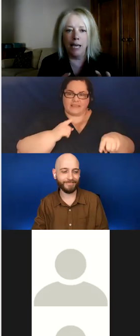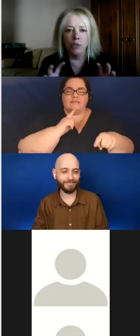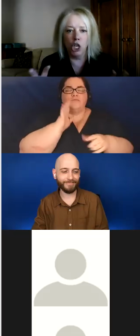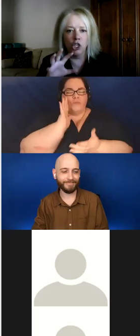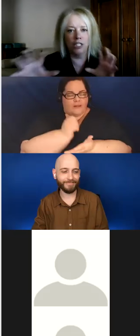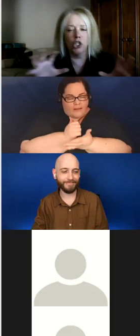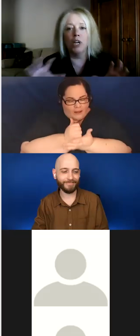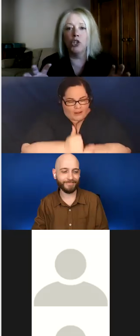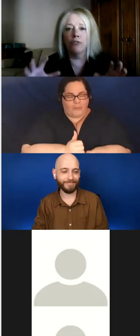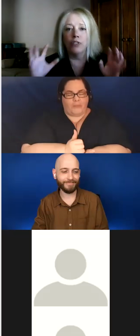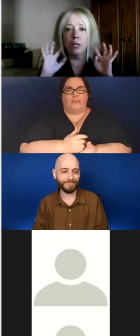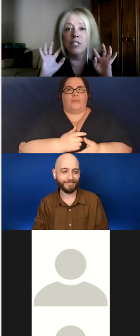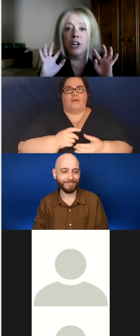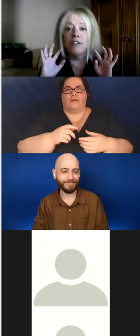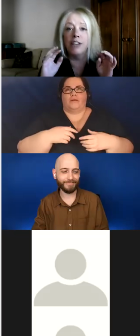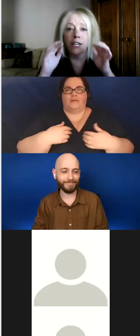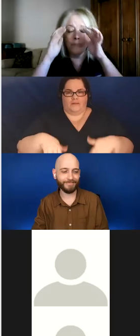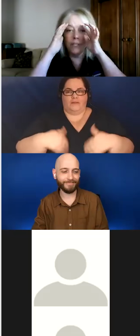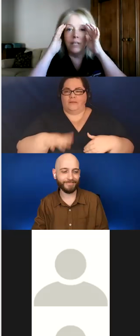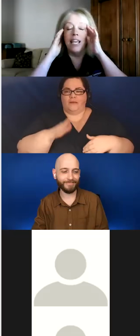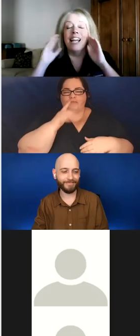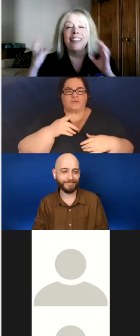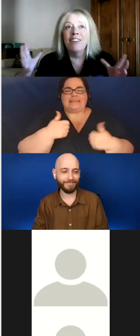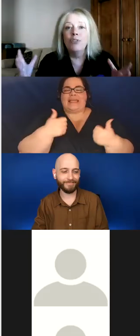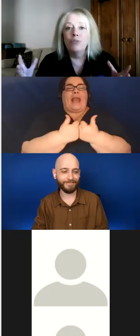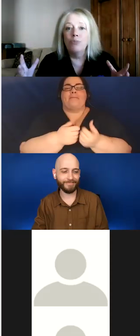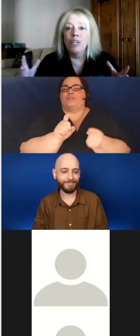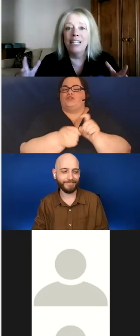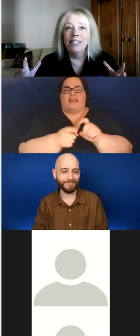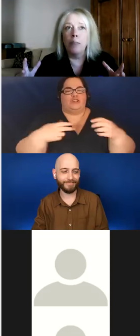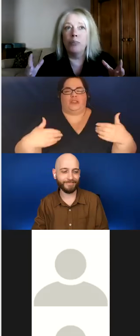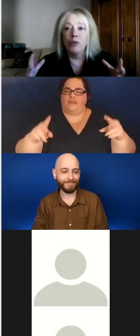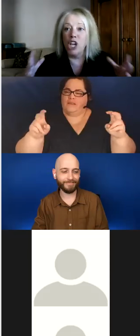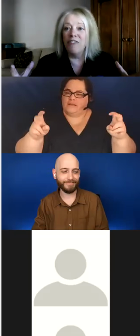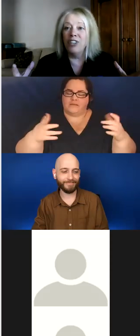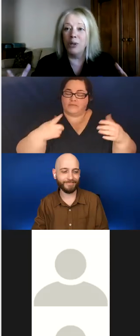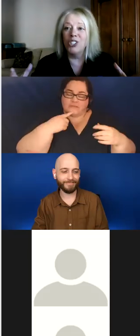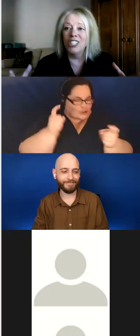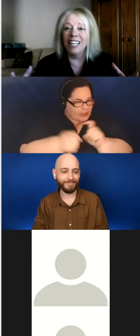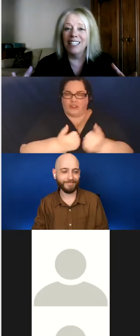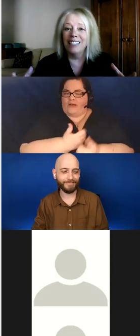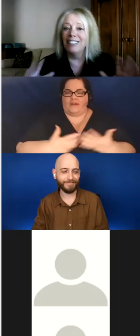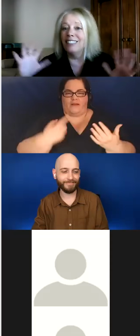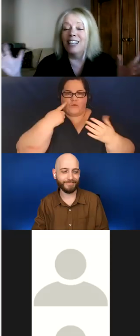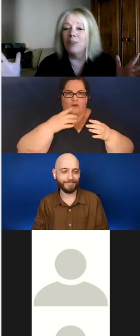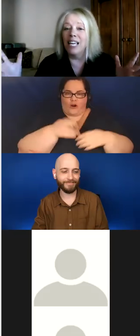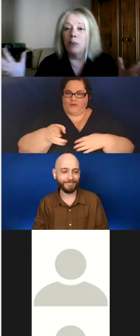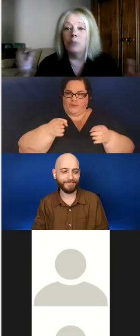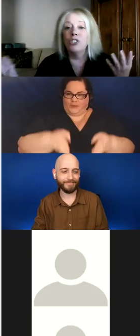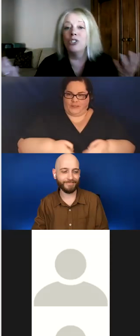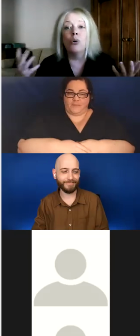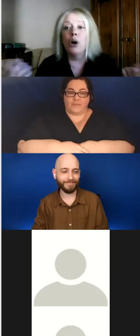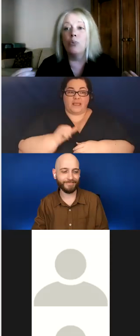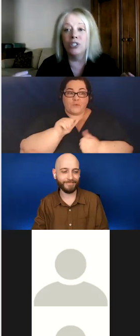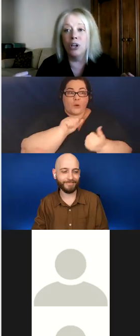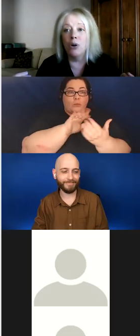a game-changing situation for someone that's hard of hearing. And I think if you really approach every person like this, then it really helps,